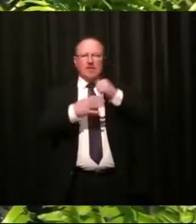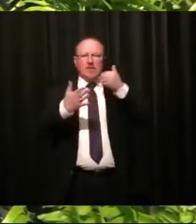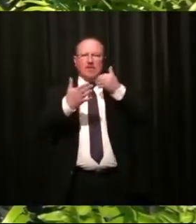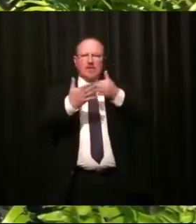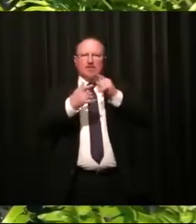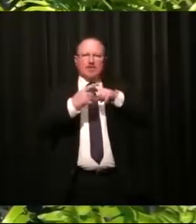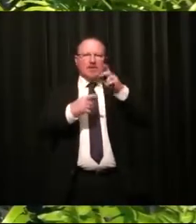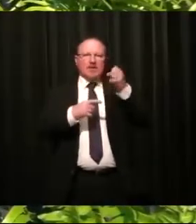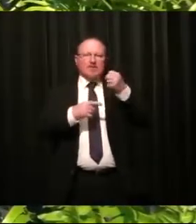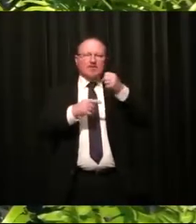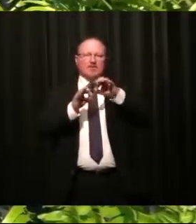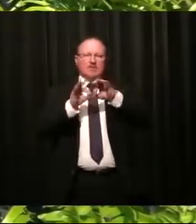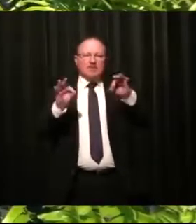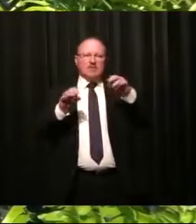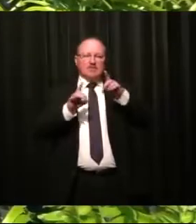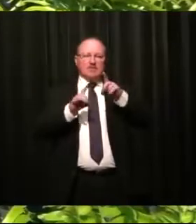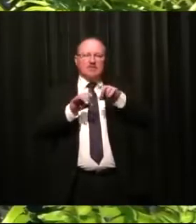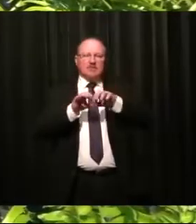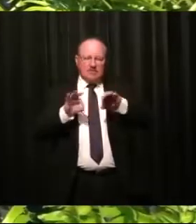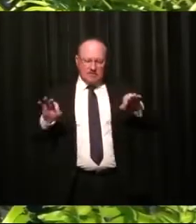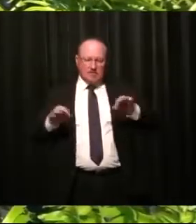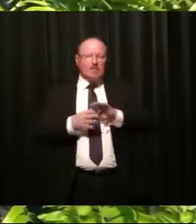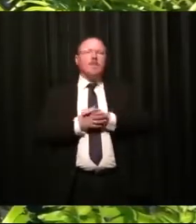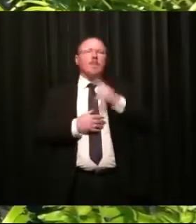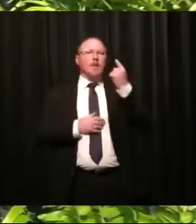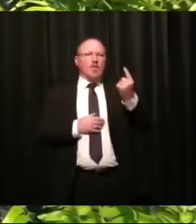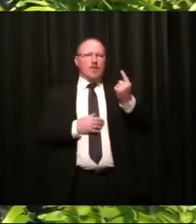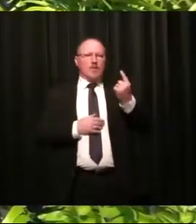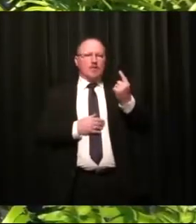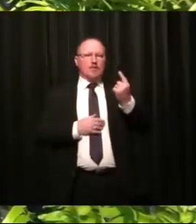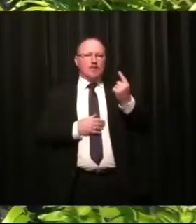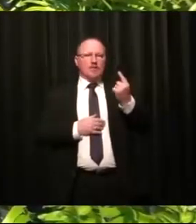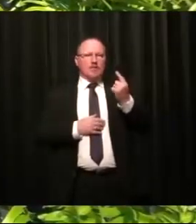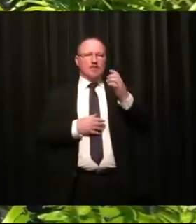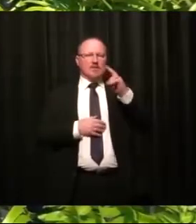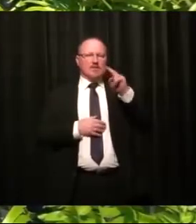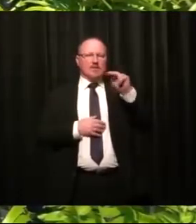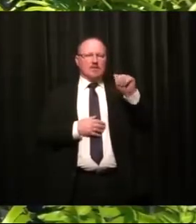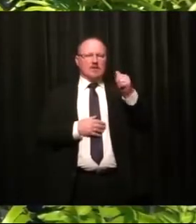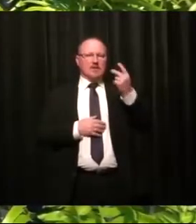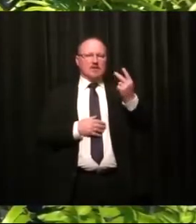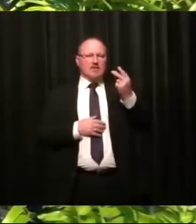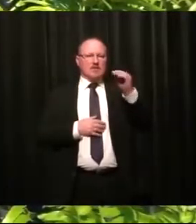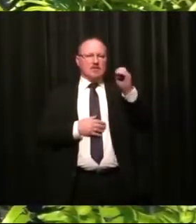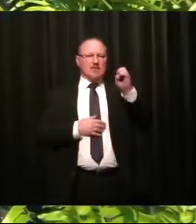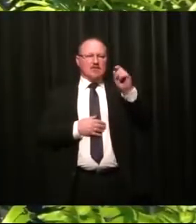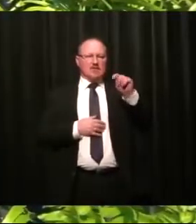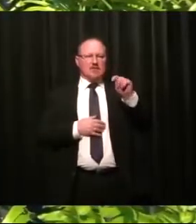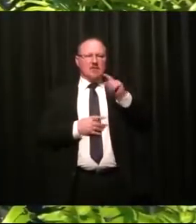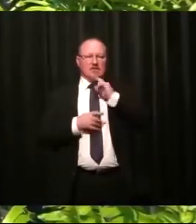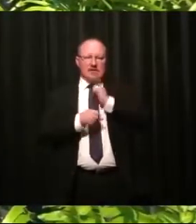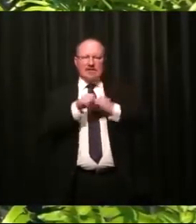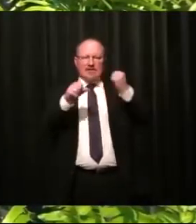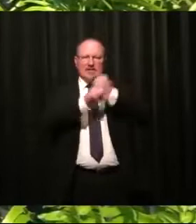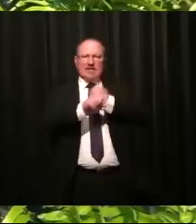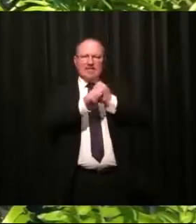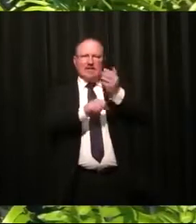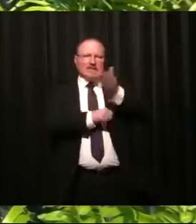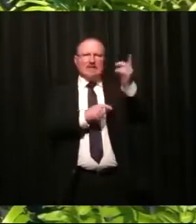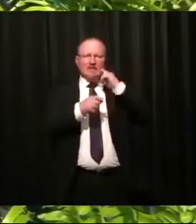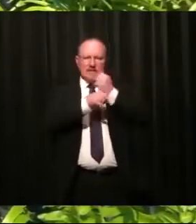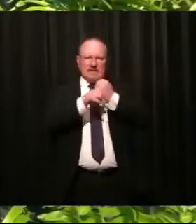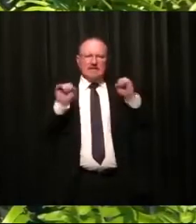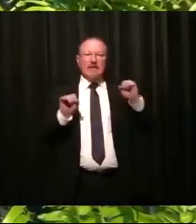they've worked towards their high school graduation diploma. One, CNA, and two EMTs have been fighting out